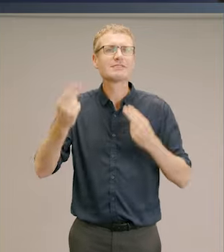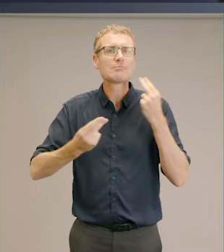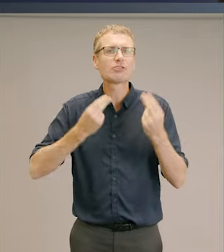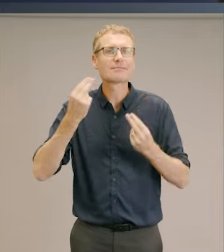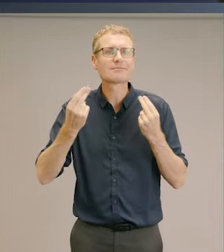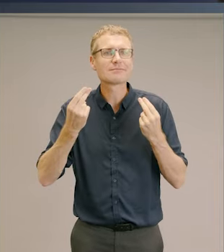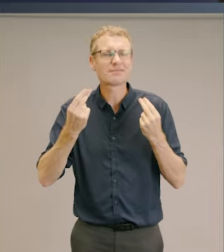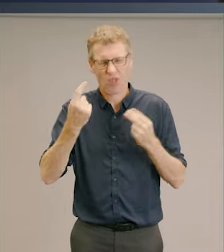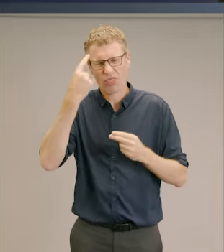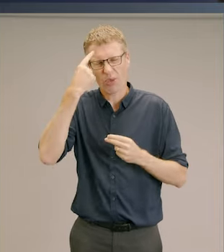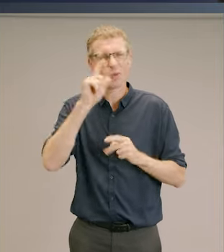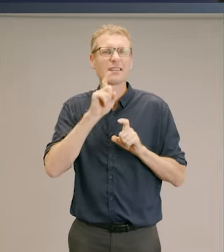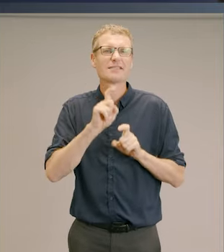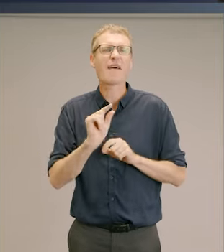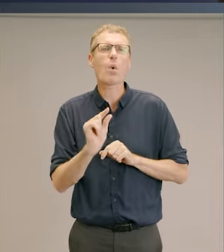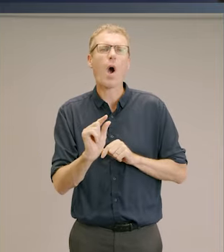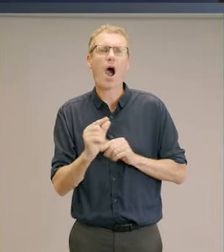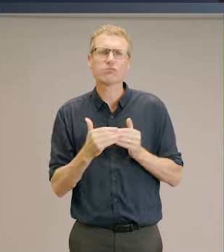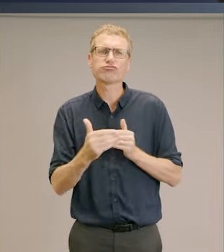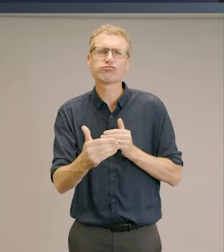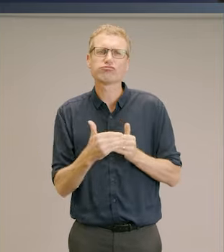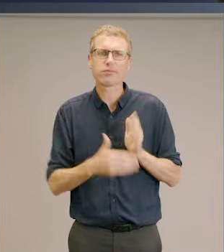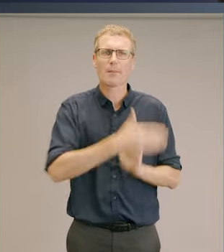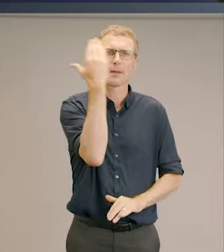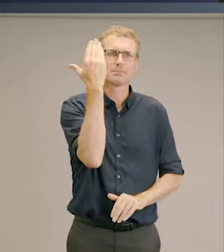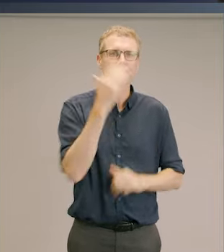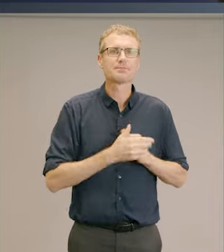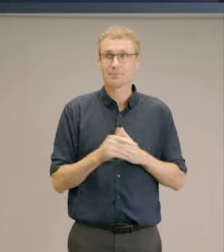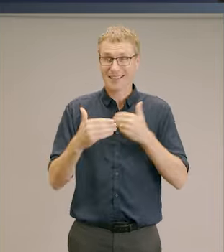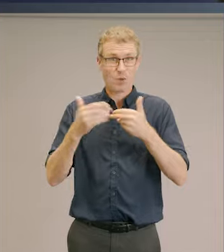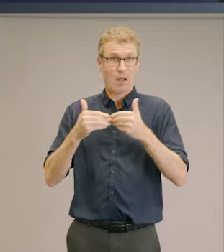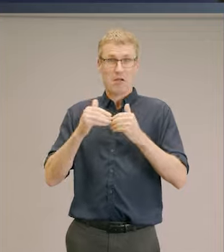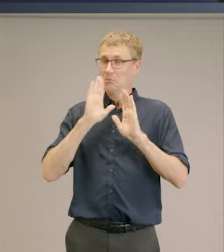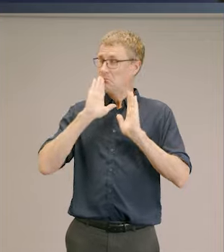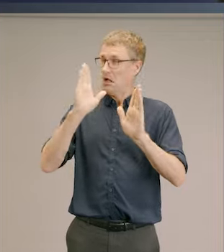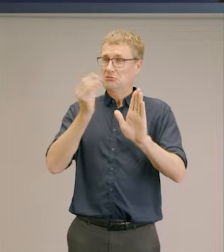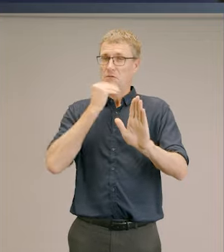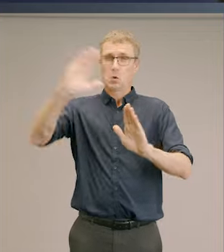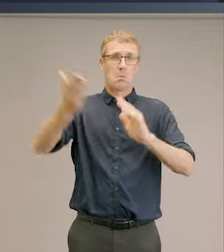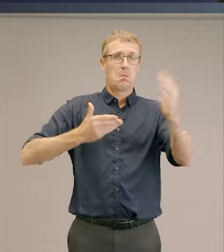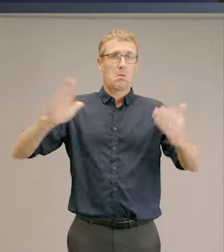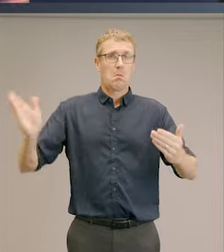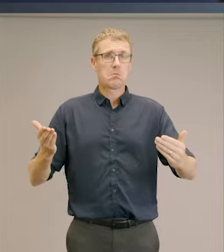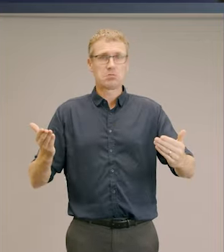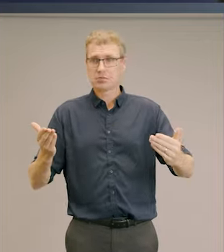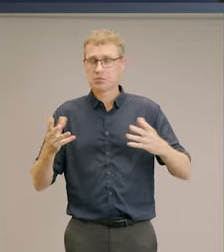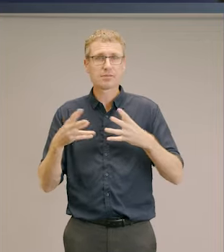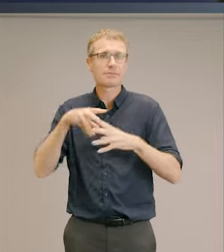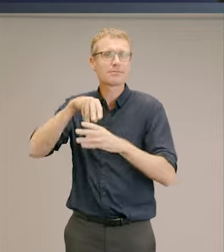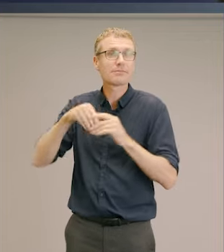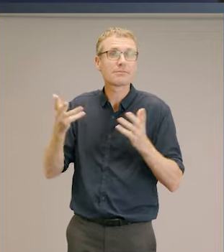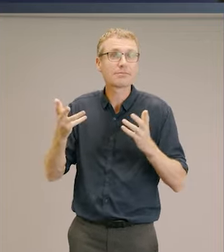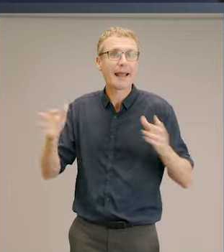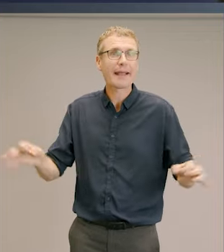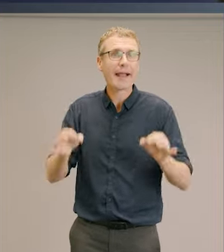stay just for a short time. We had a long journey to go back and all this amazing food came. It was the most incredible venue. This big garden, this